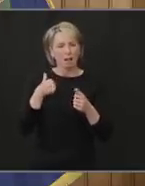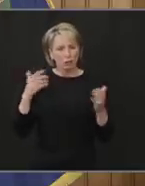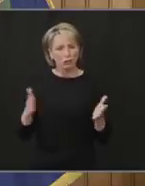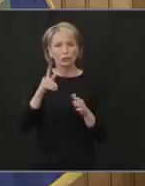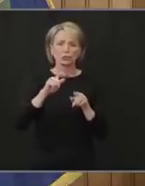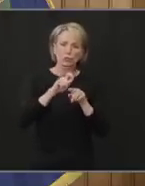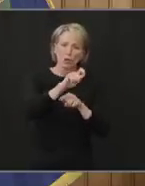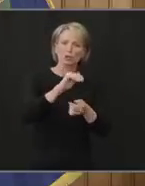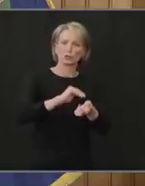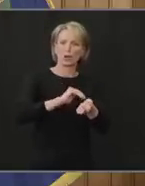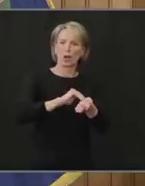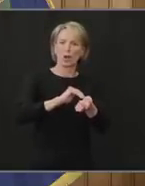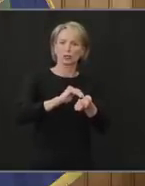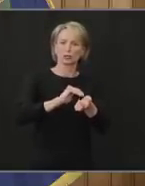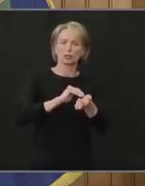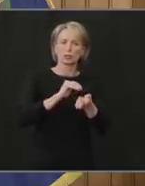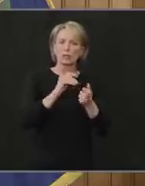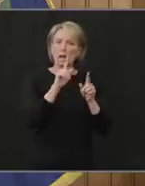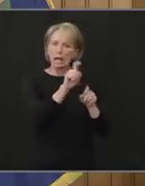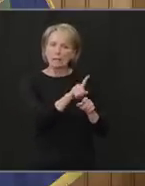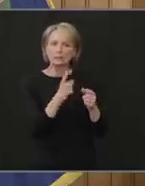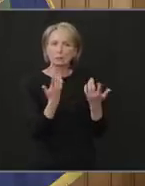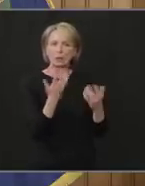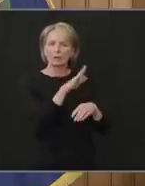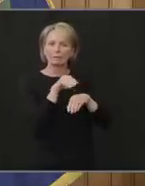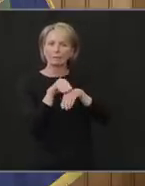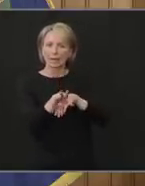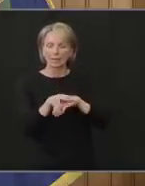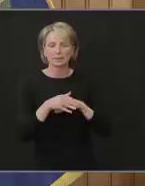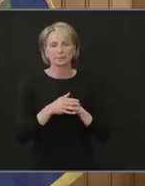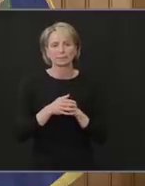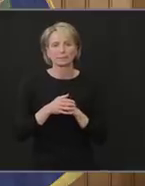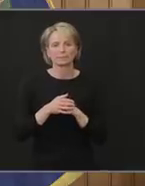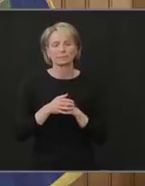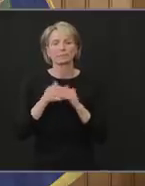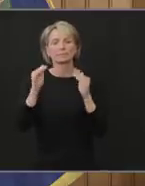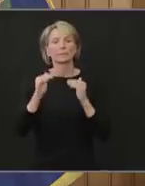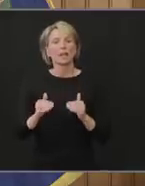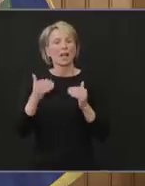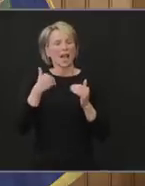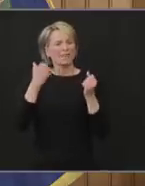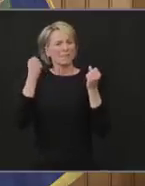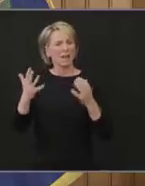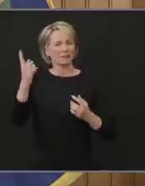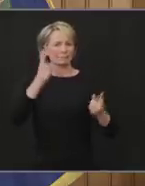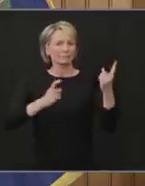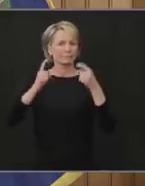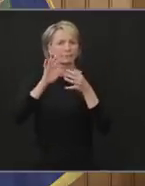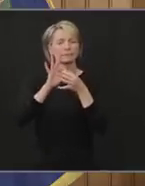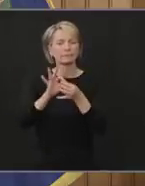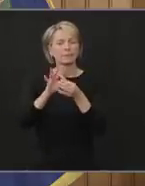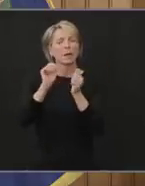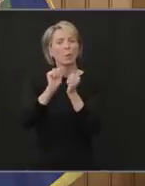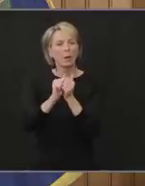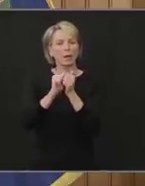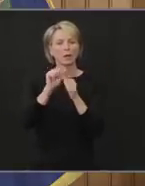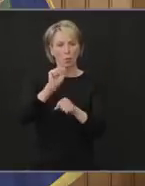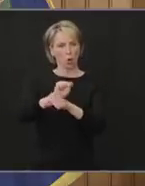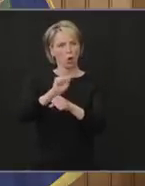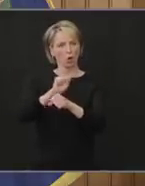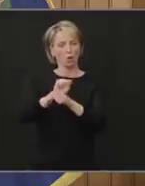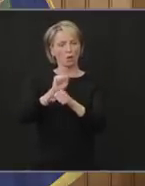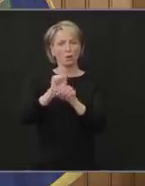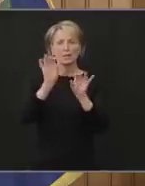the workplace, because I've had a lot of questions about essential workers and the such. Let's say our factories. Our factories are open,